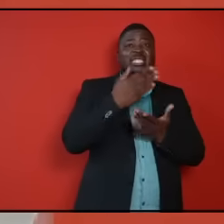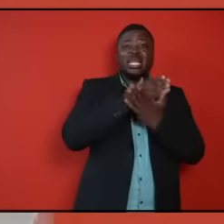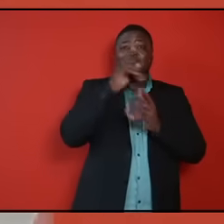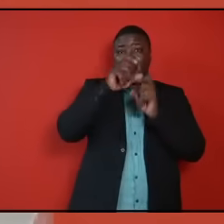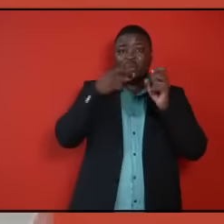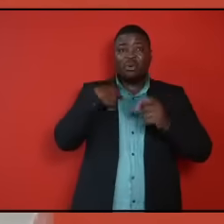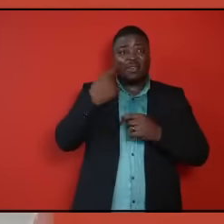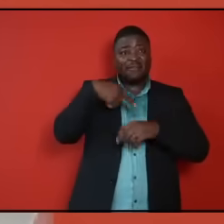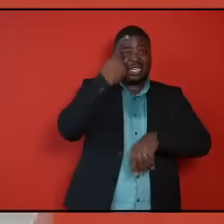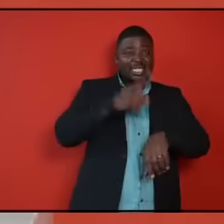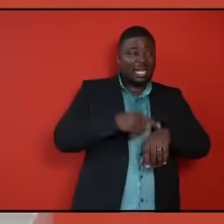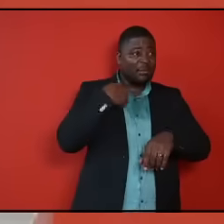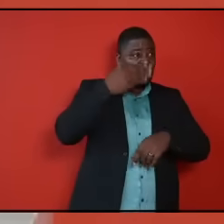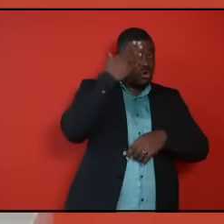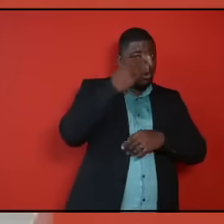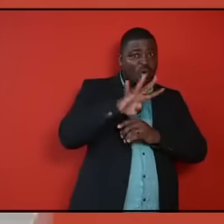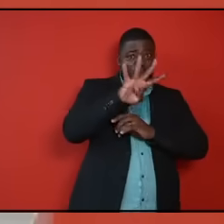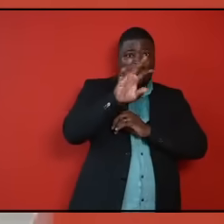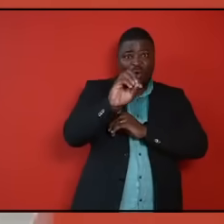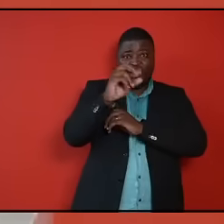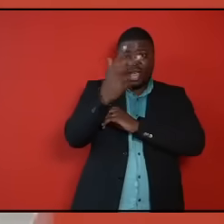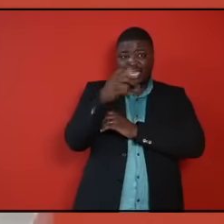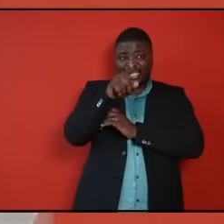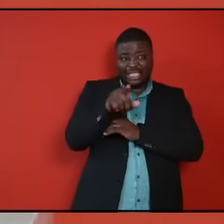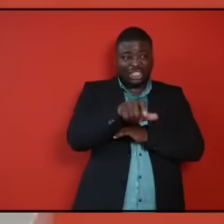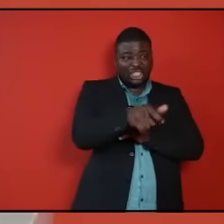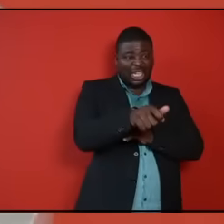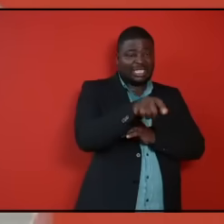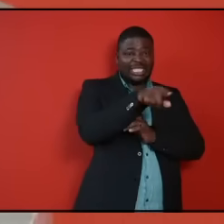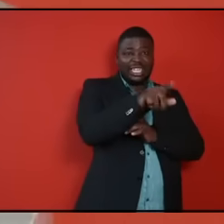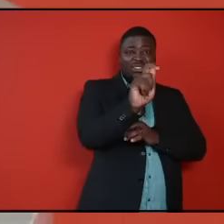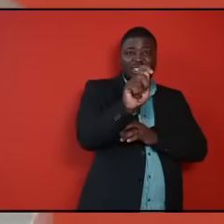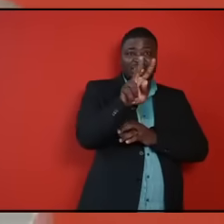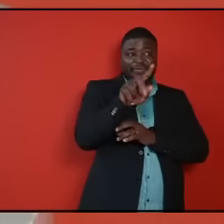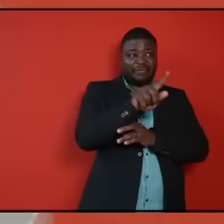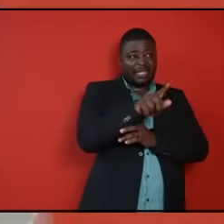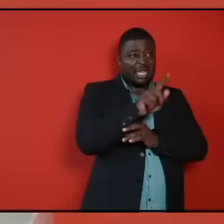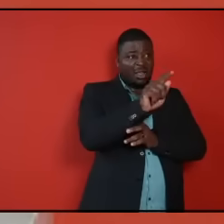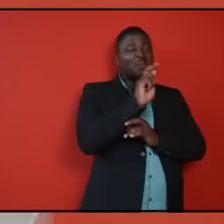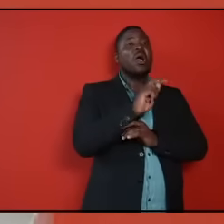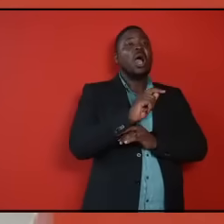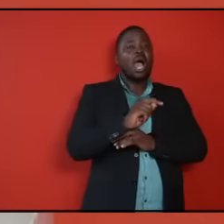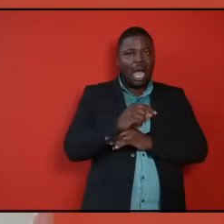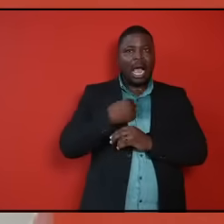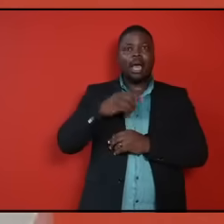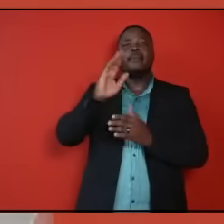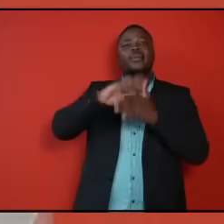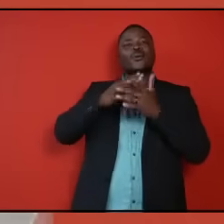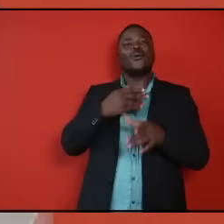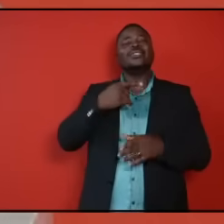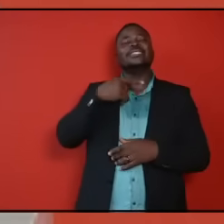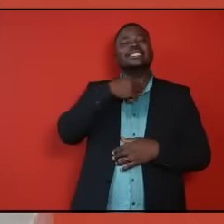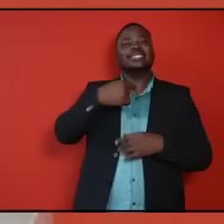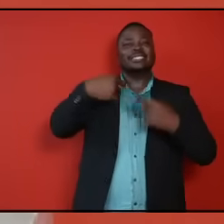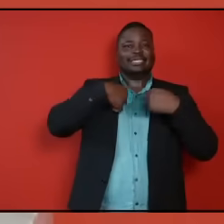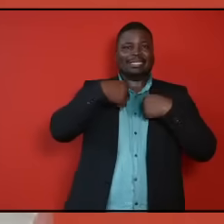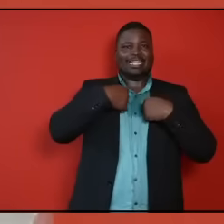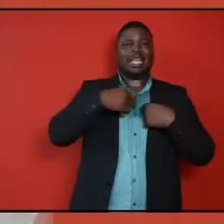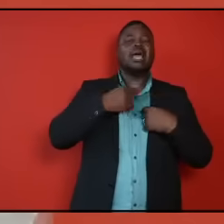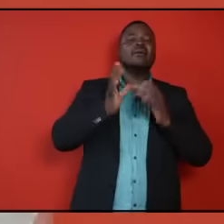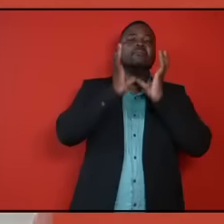408. So maybe I must go to Morocco so that you can know the continent. From Morocco, I go to Egypt, then you